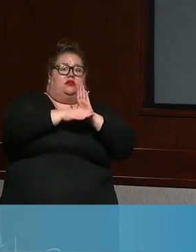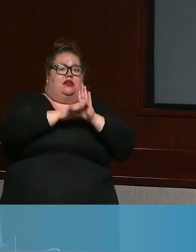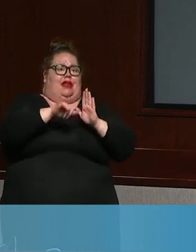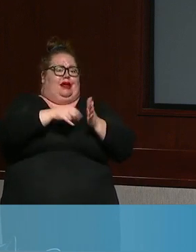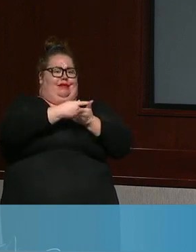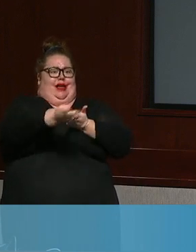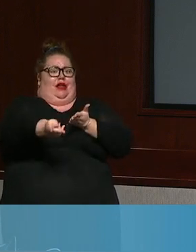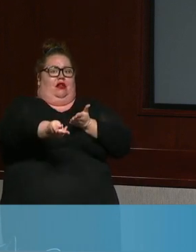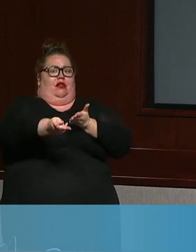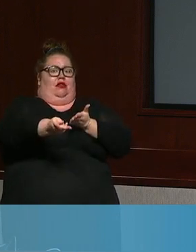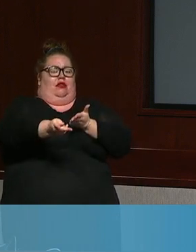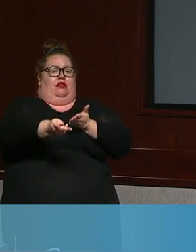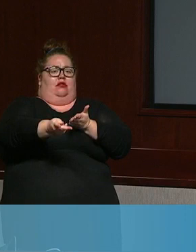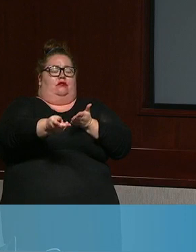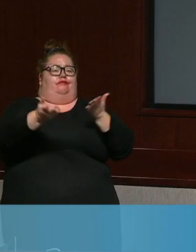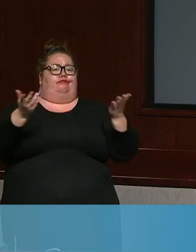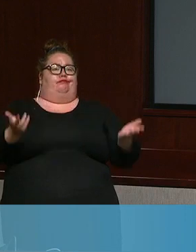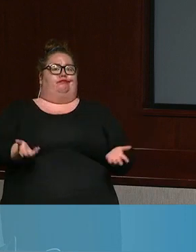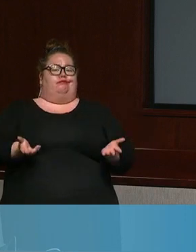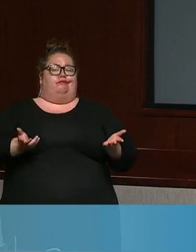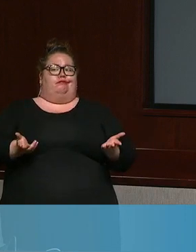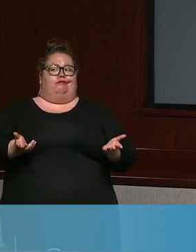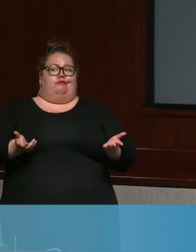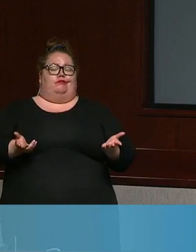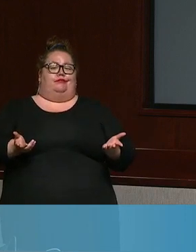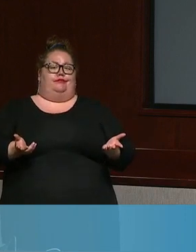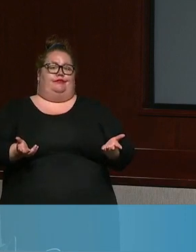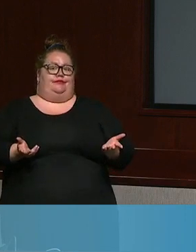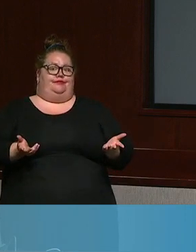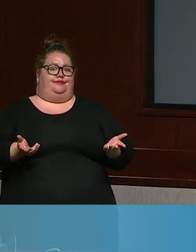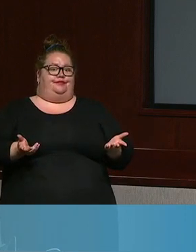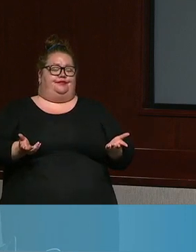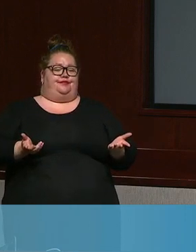system fails, then